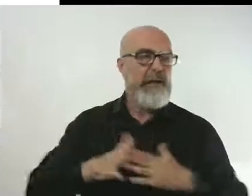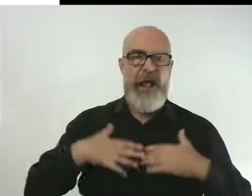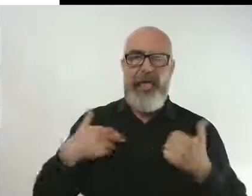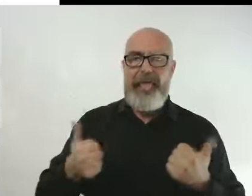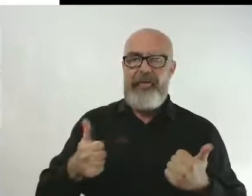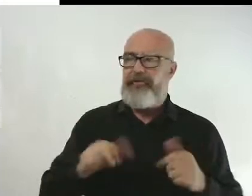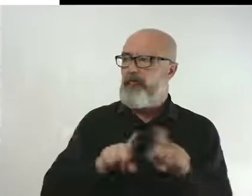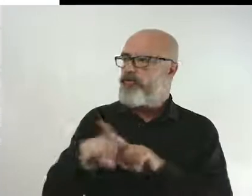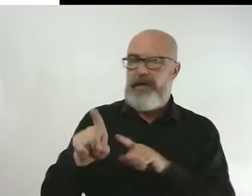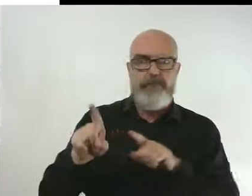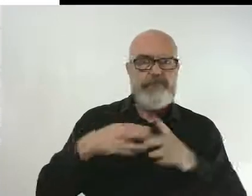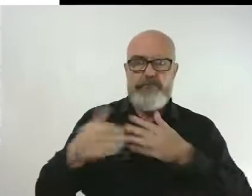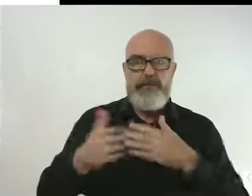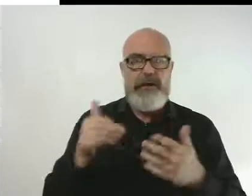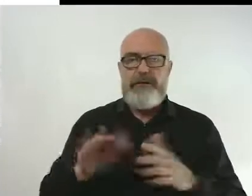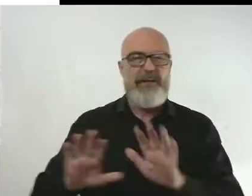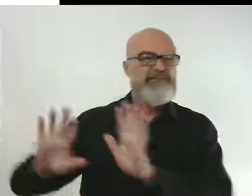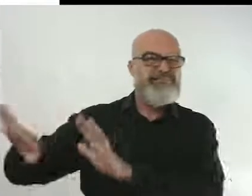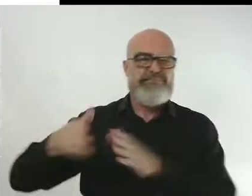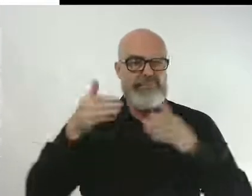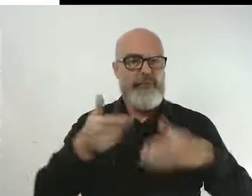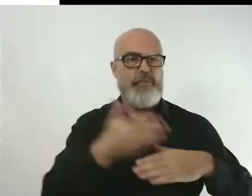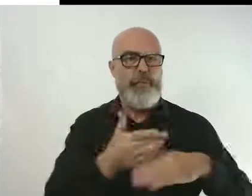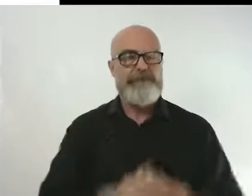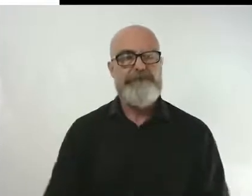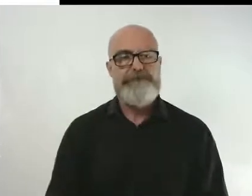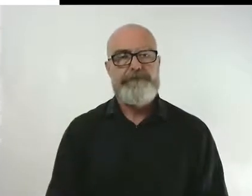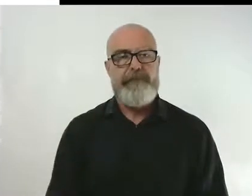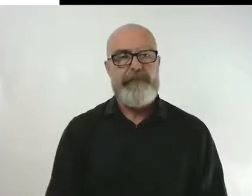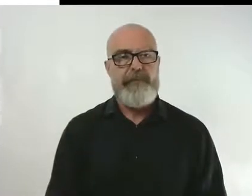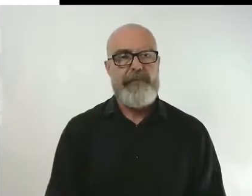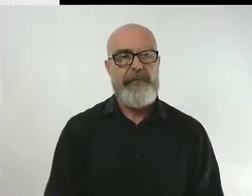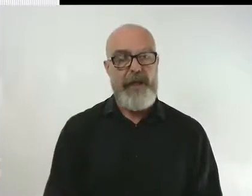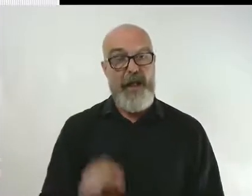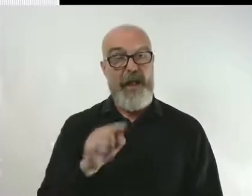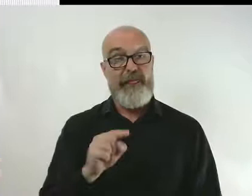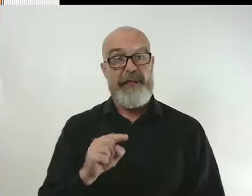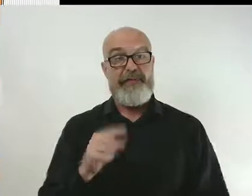that affect the help-seeking behavior for hearing loss.